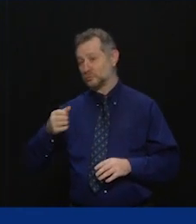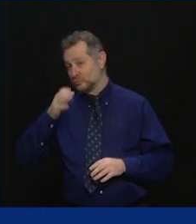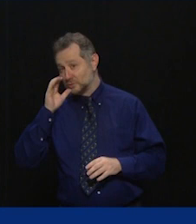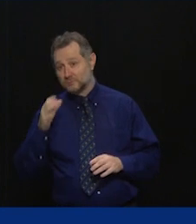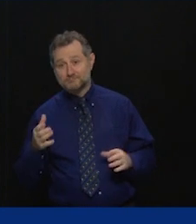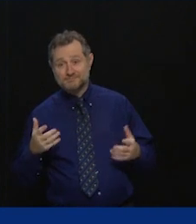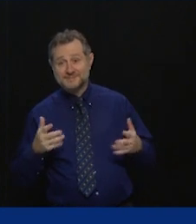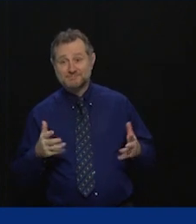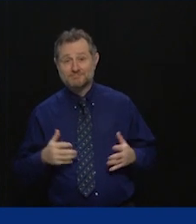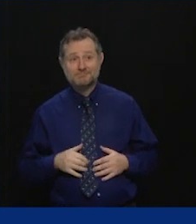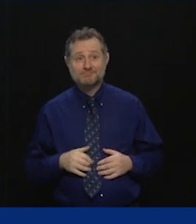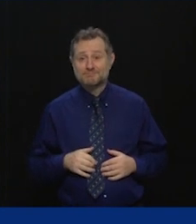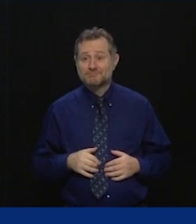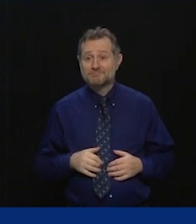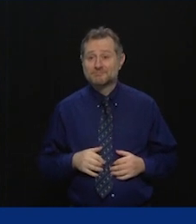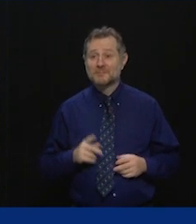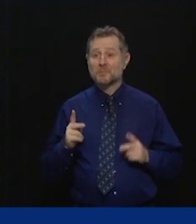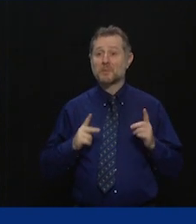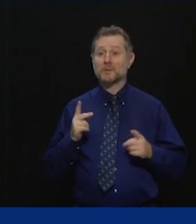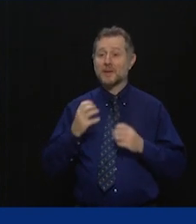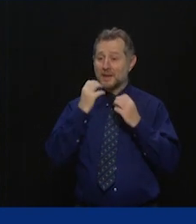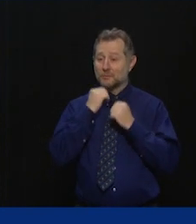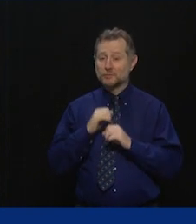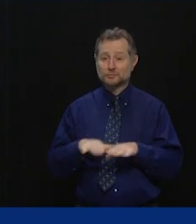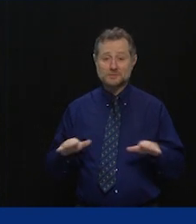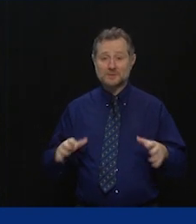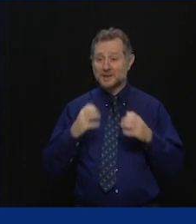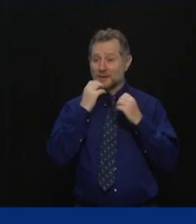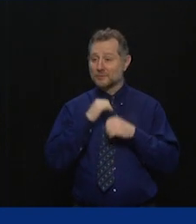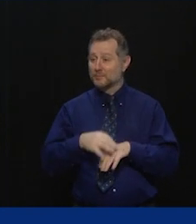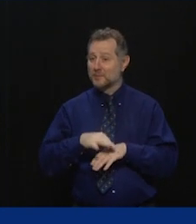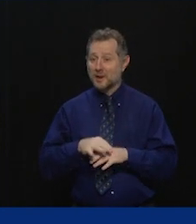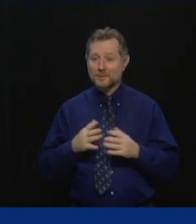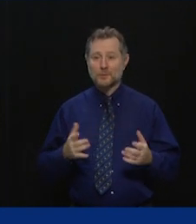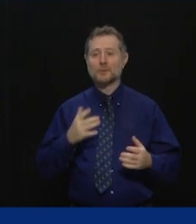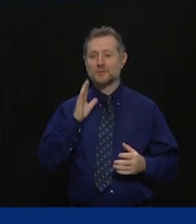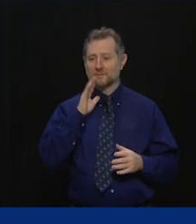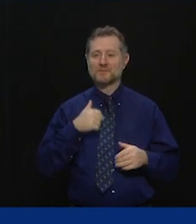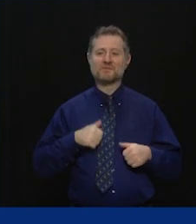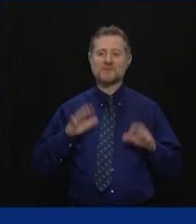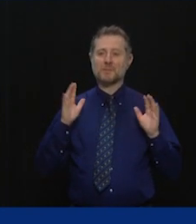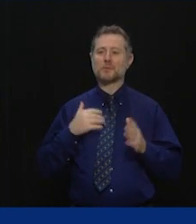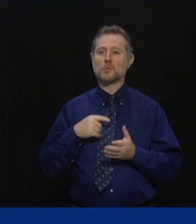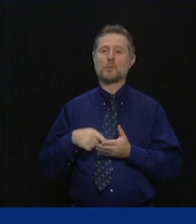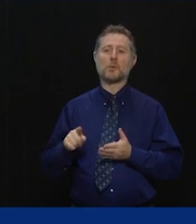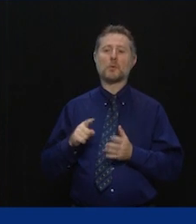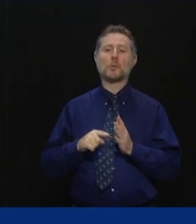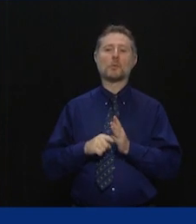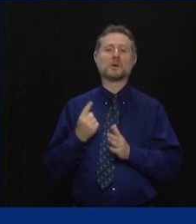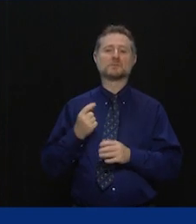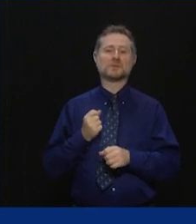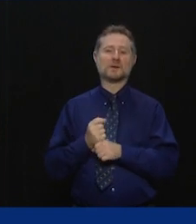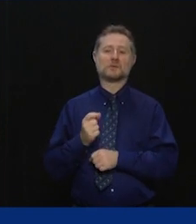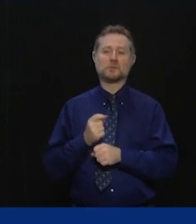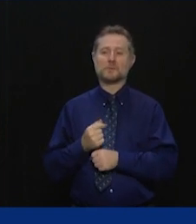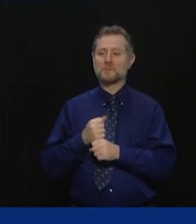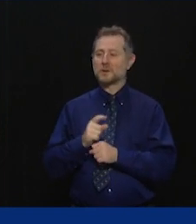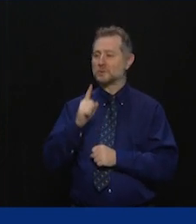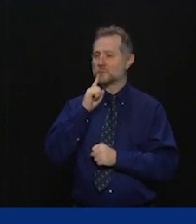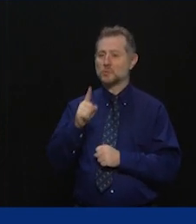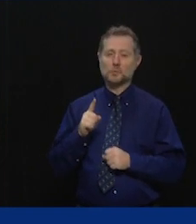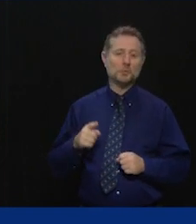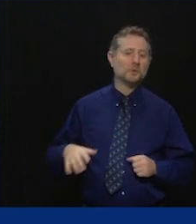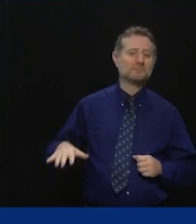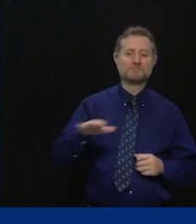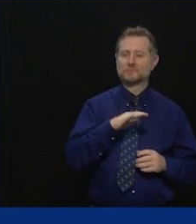their planet, will sacrifice the cost of that once a year to be able to ensure that we have deployed all the